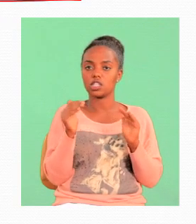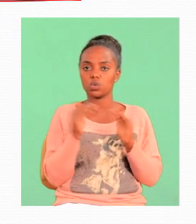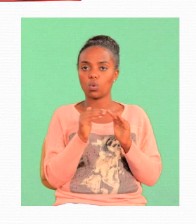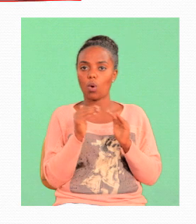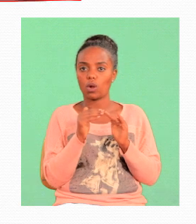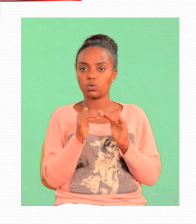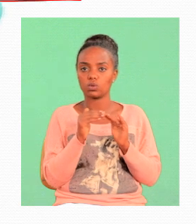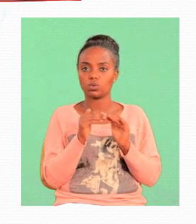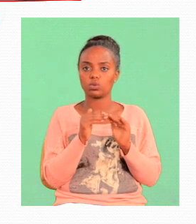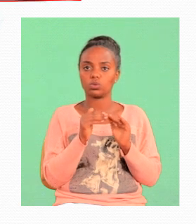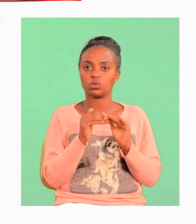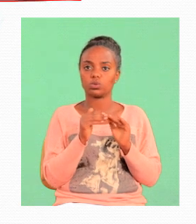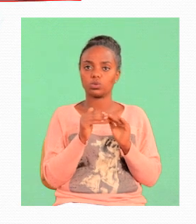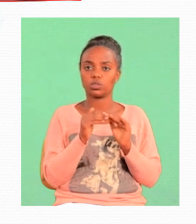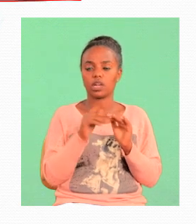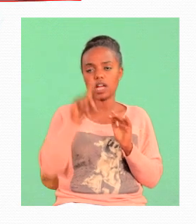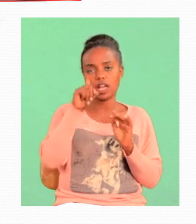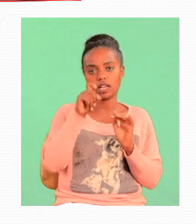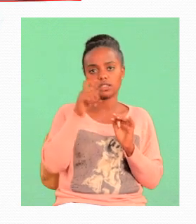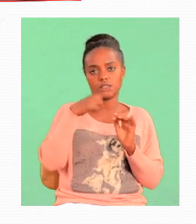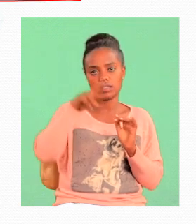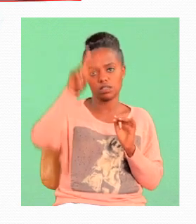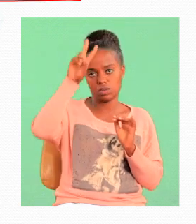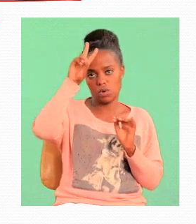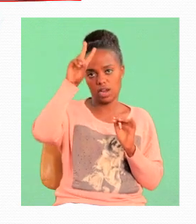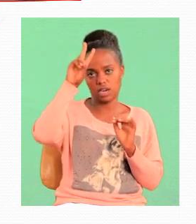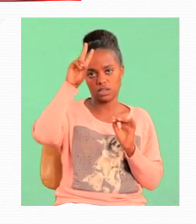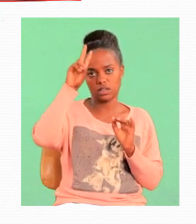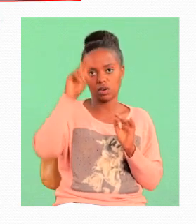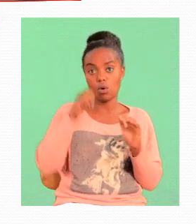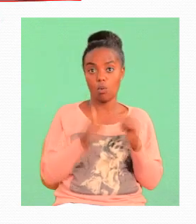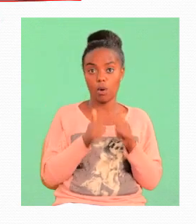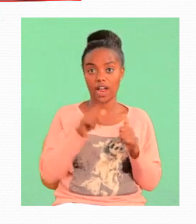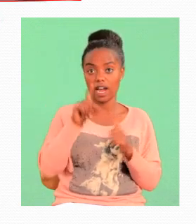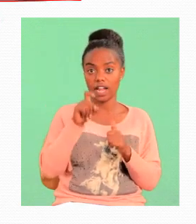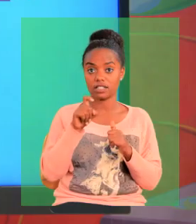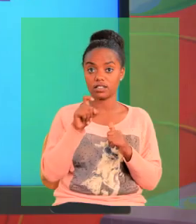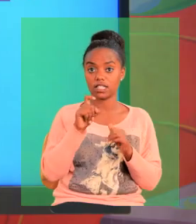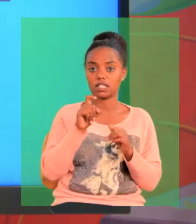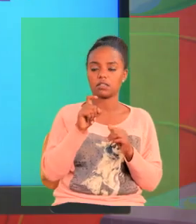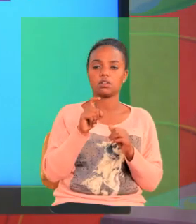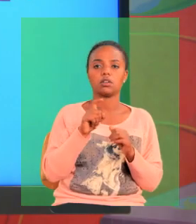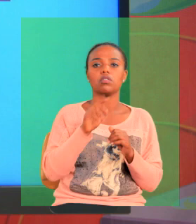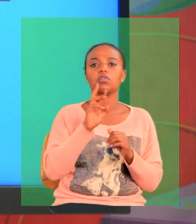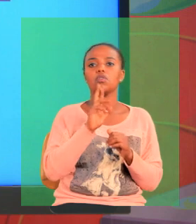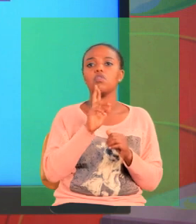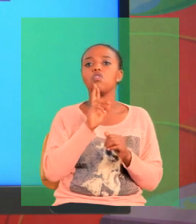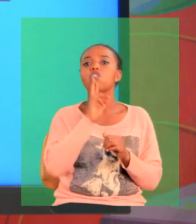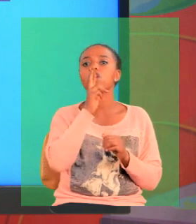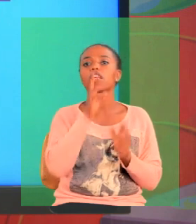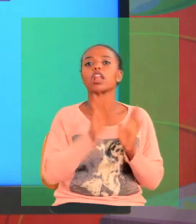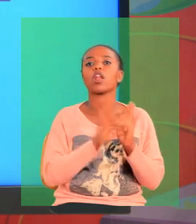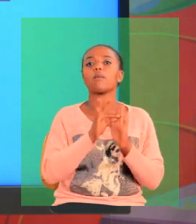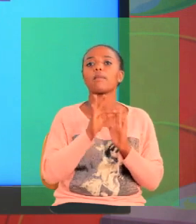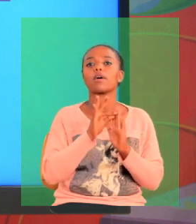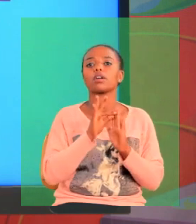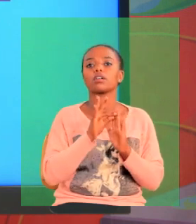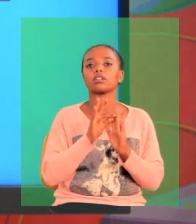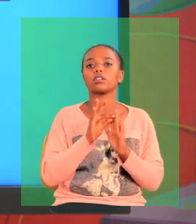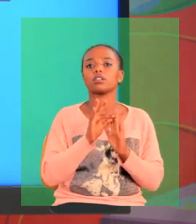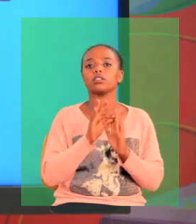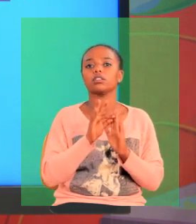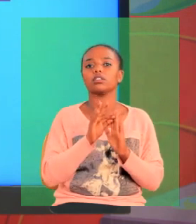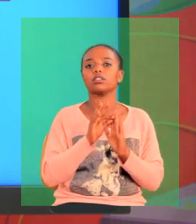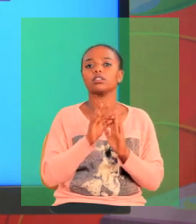x squared, where f is defined from real number 2, a